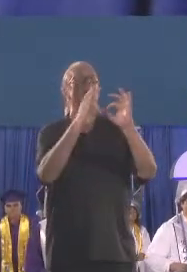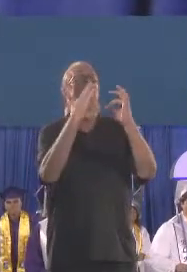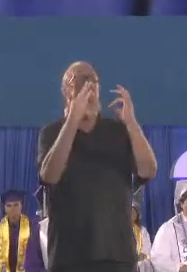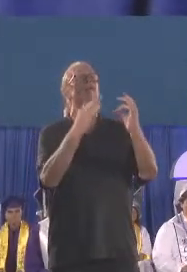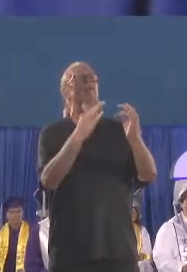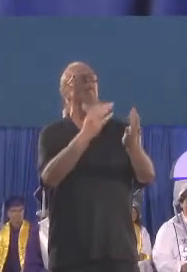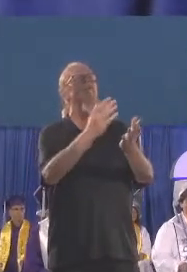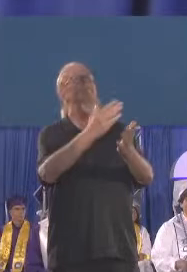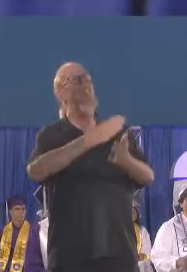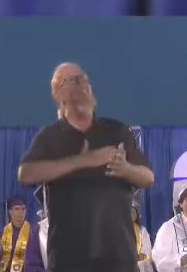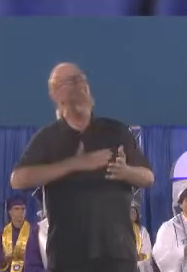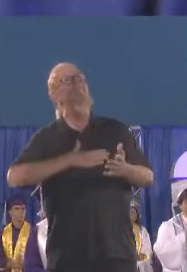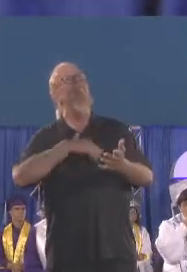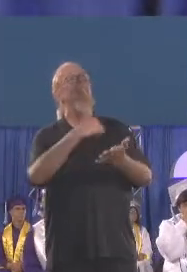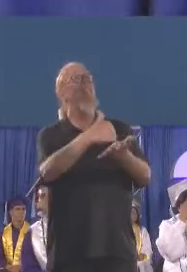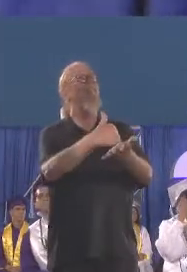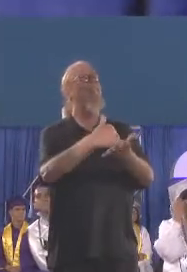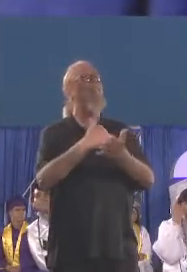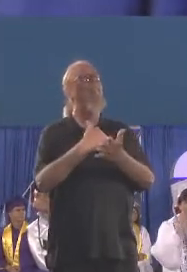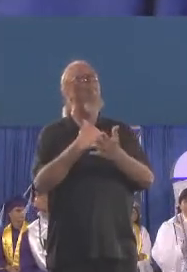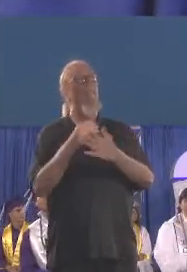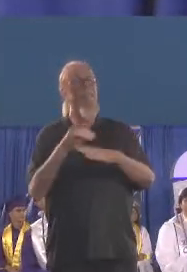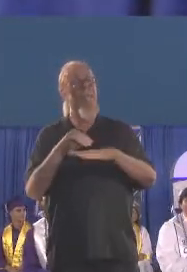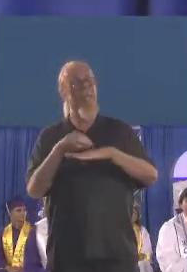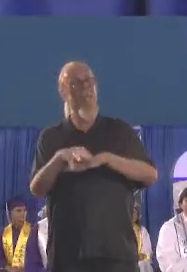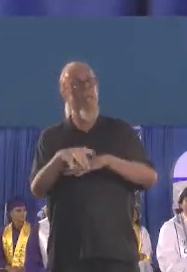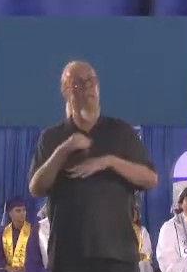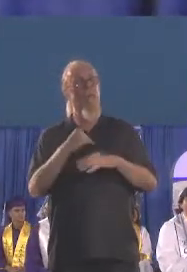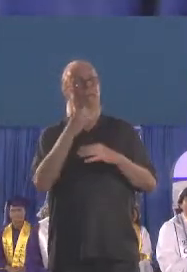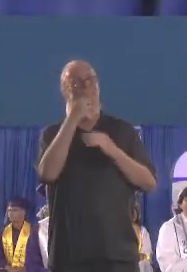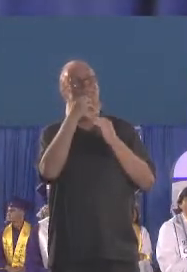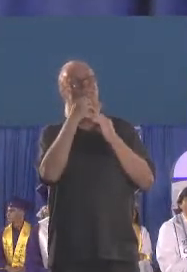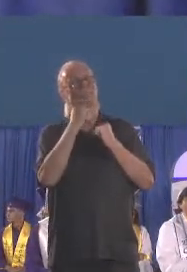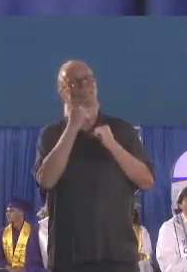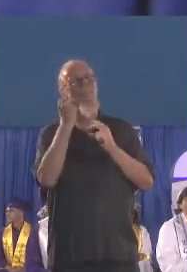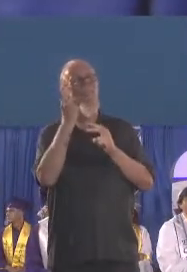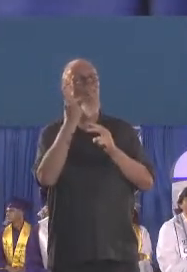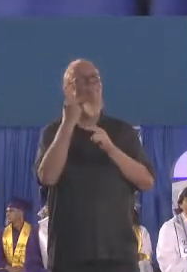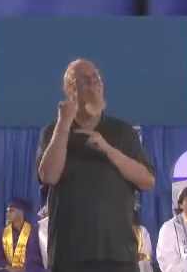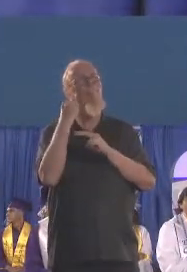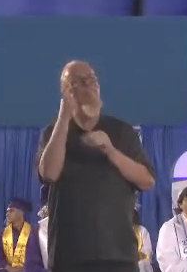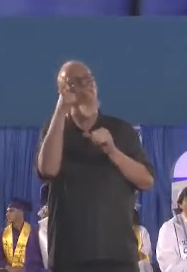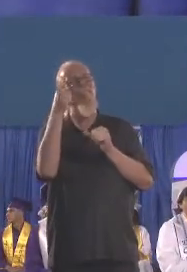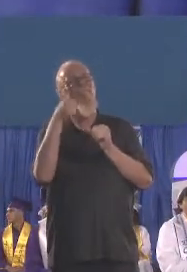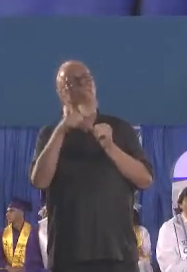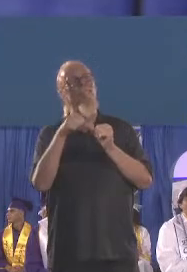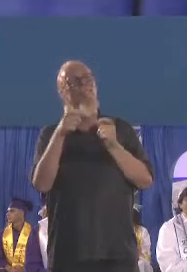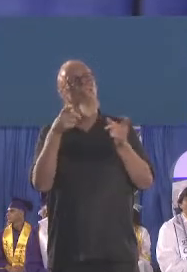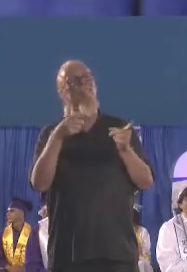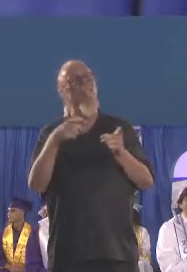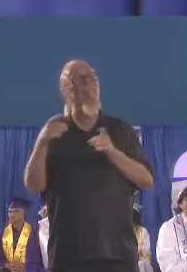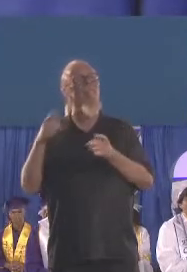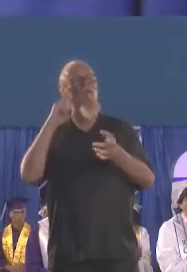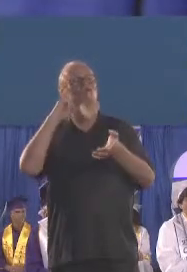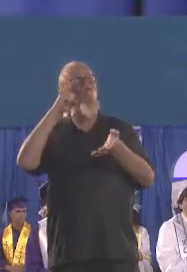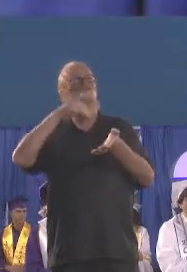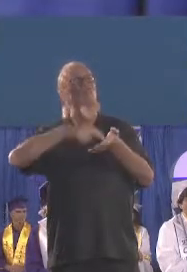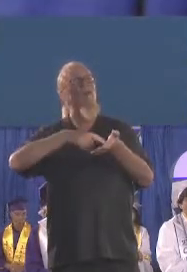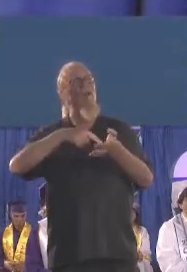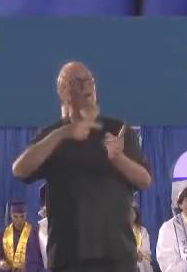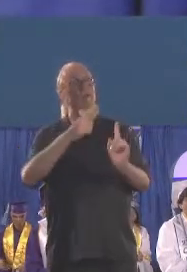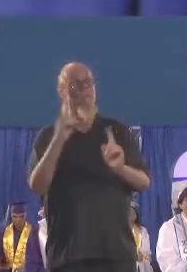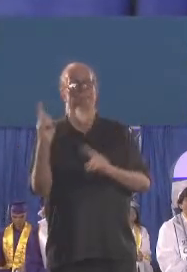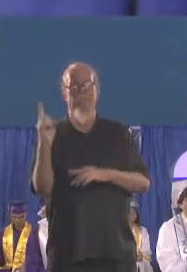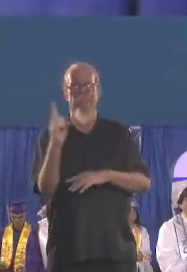in making graduation a memorable occasion by recognizing our outstanding graduates with your